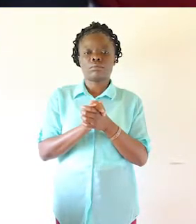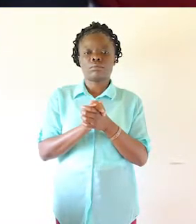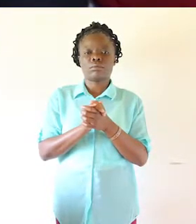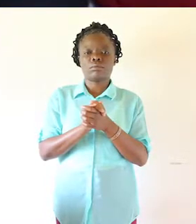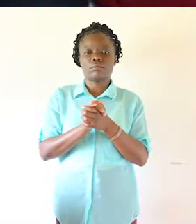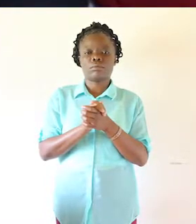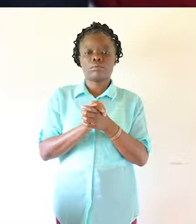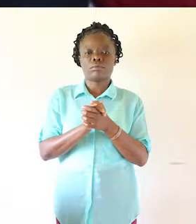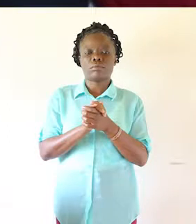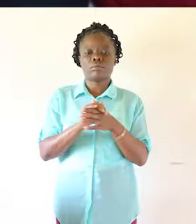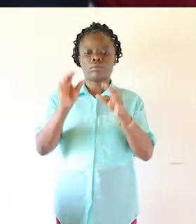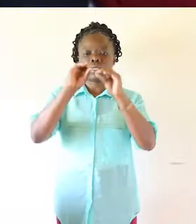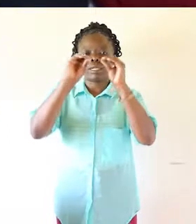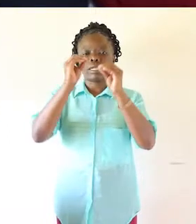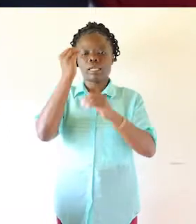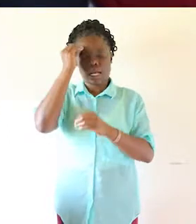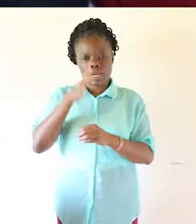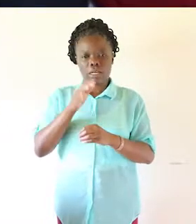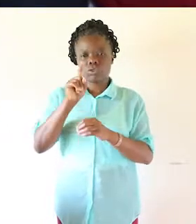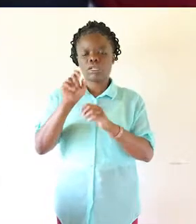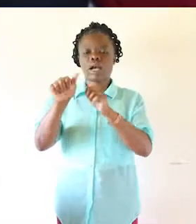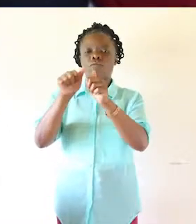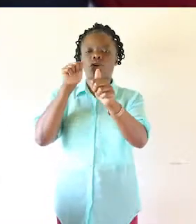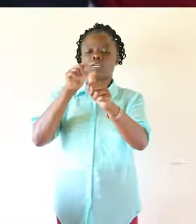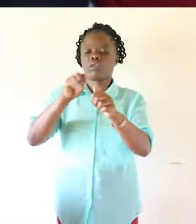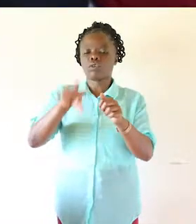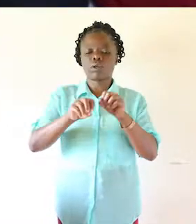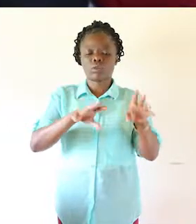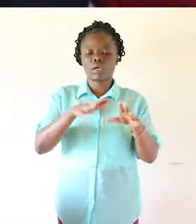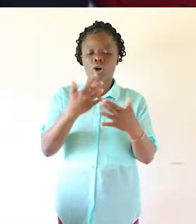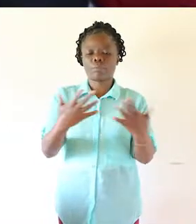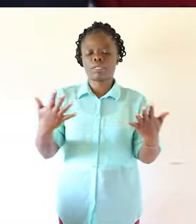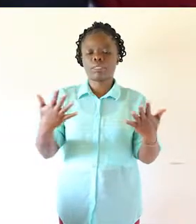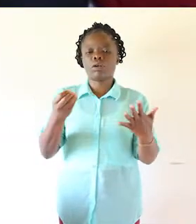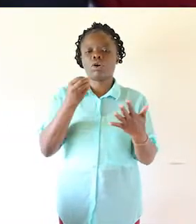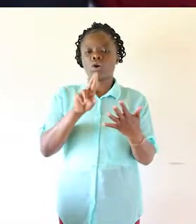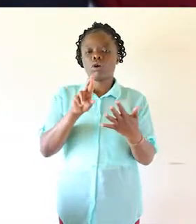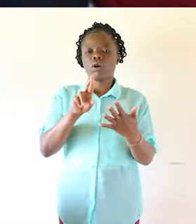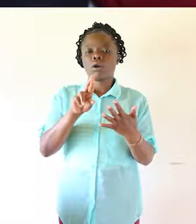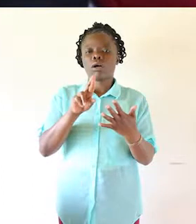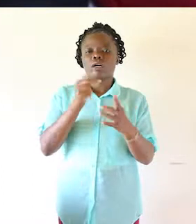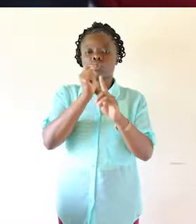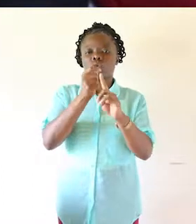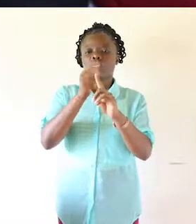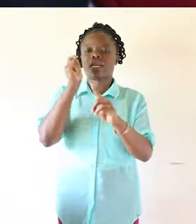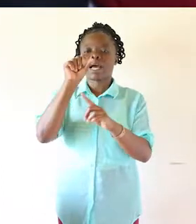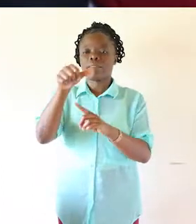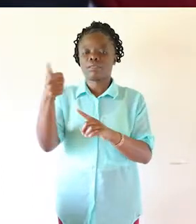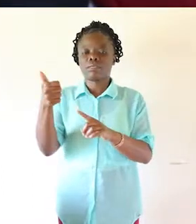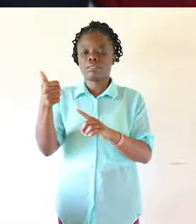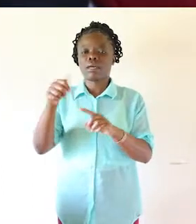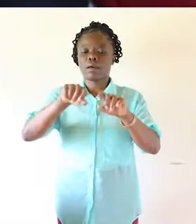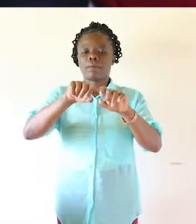cover it well. The learner should avoid throwing objects or tools at